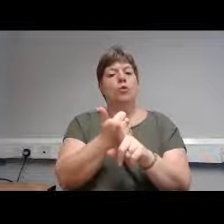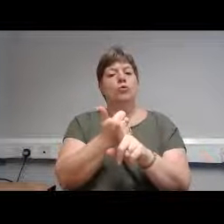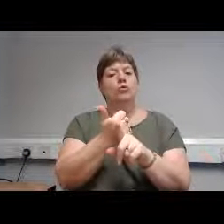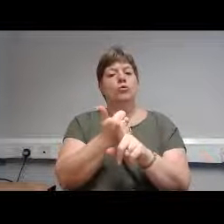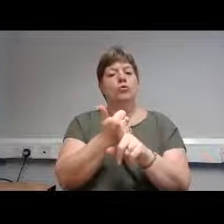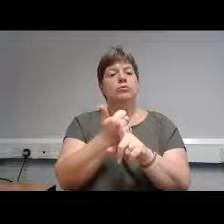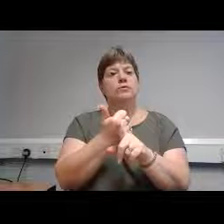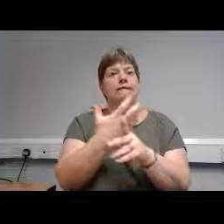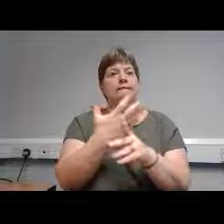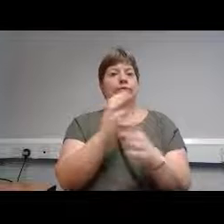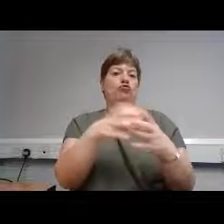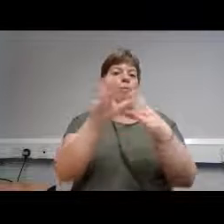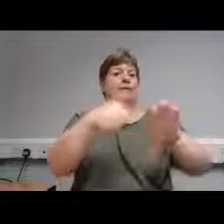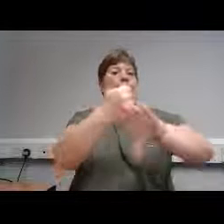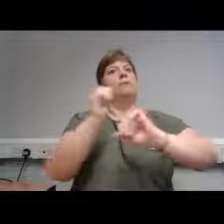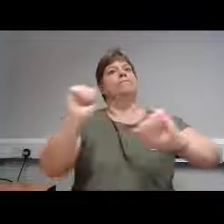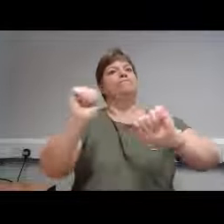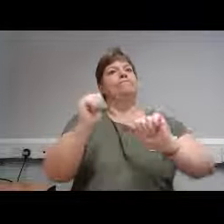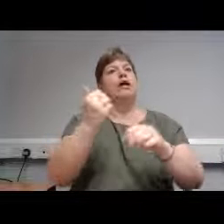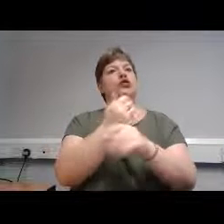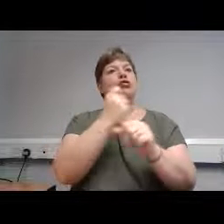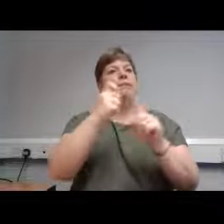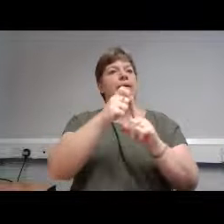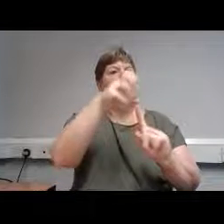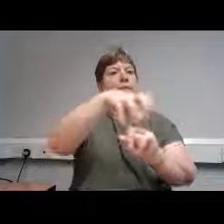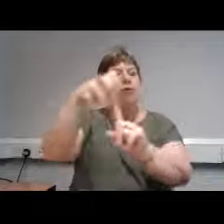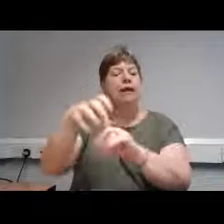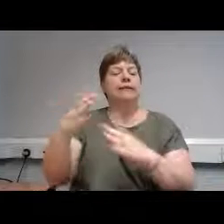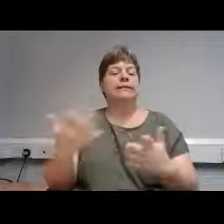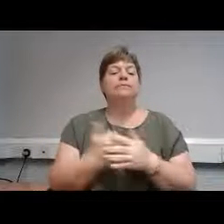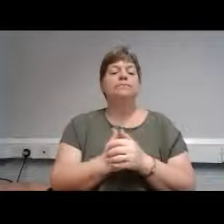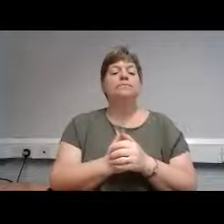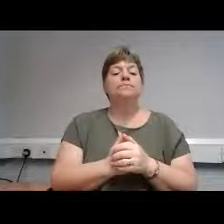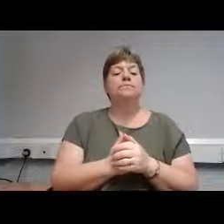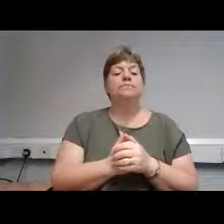support groups for their GP practice or primary care network.